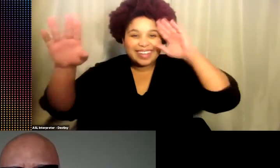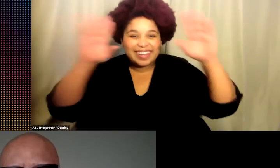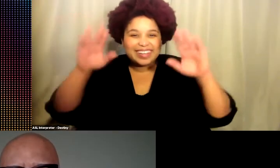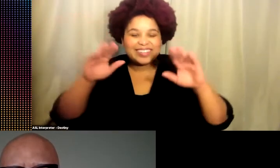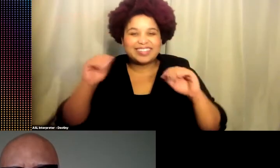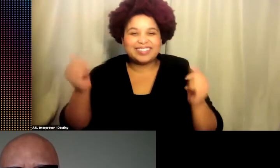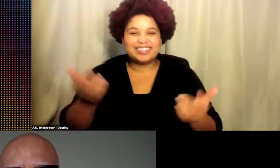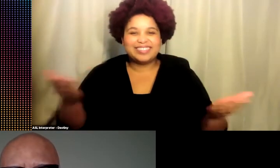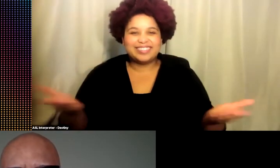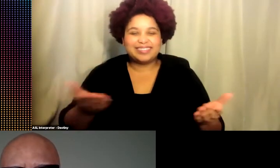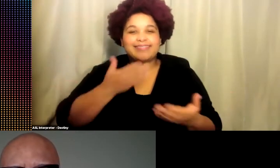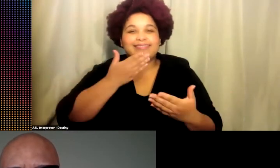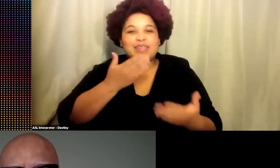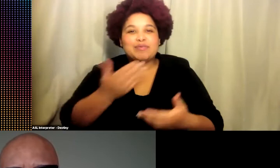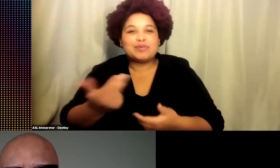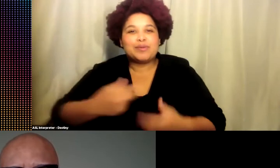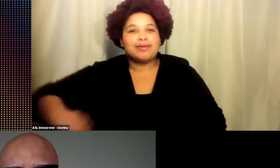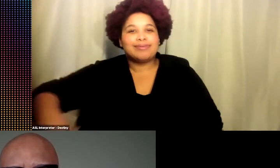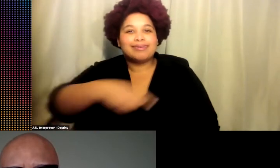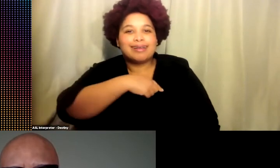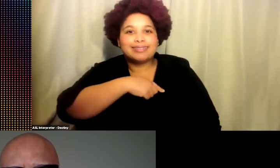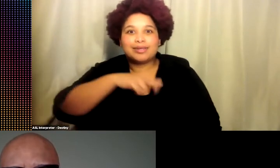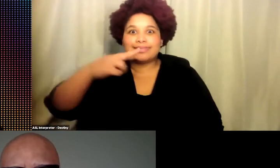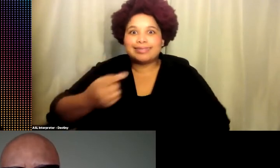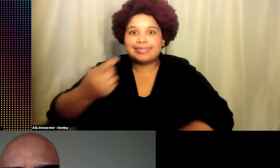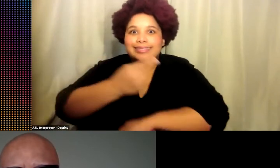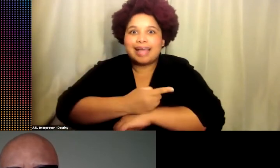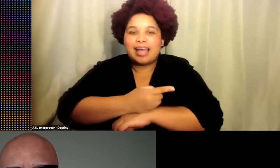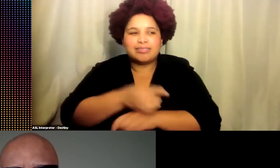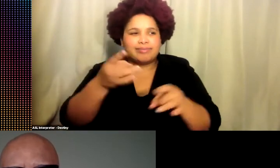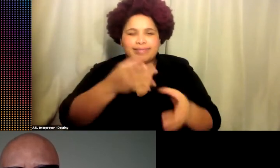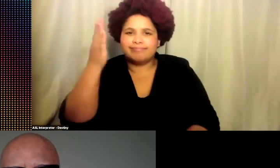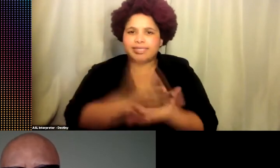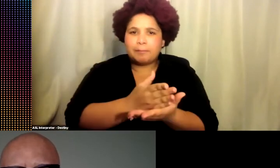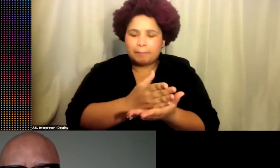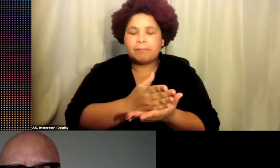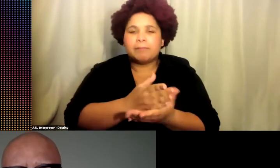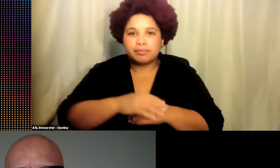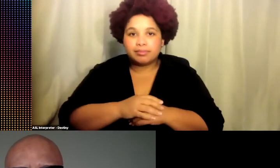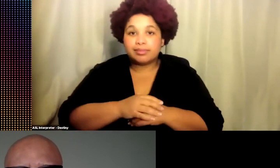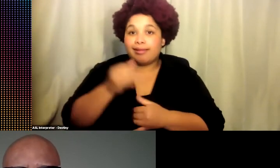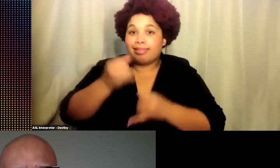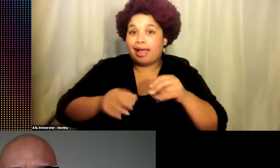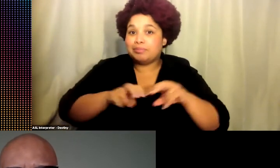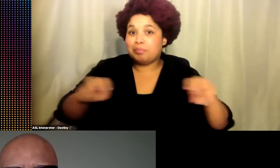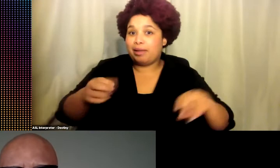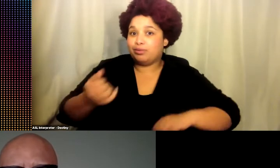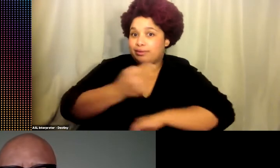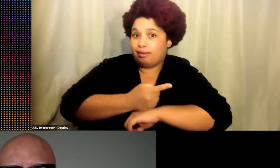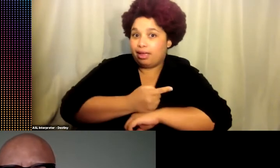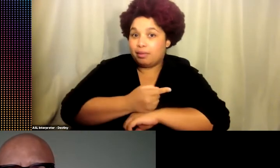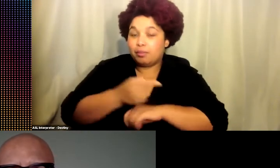everyone. Thank you for joining us for our second day of Stop the Hate Week events. This is our last panel for the day, but not